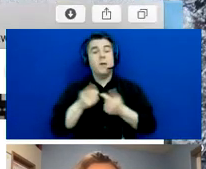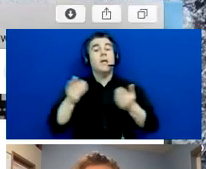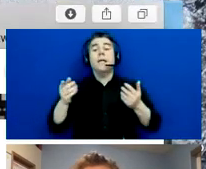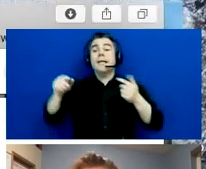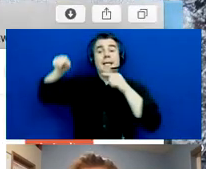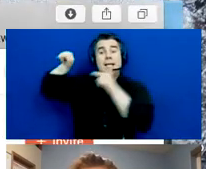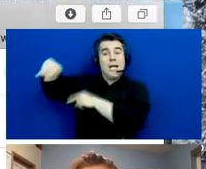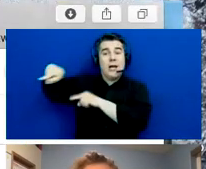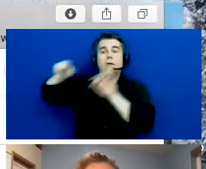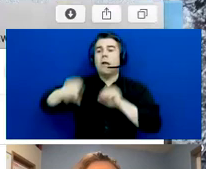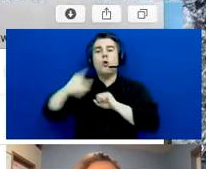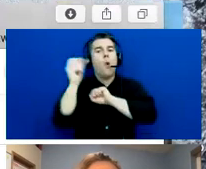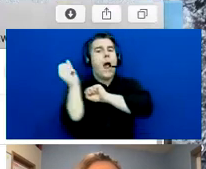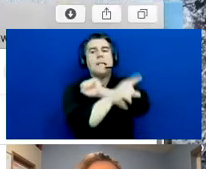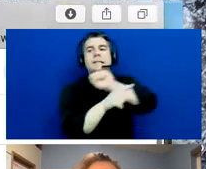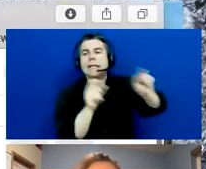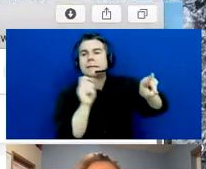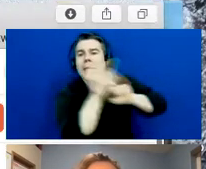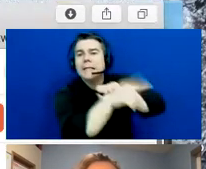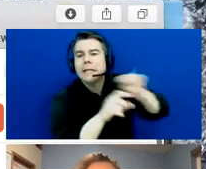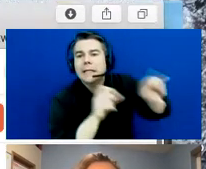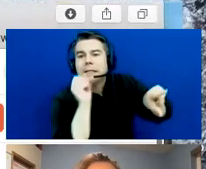ask questions. You can